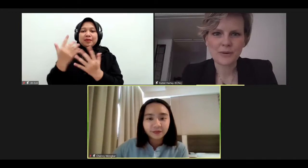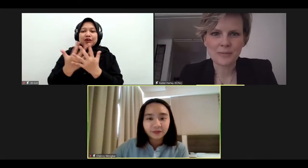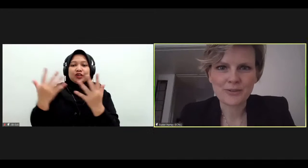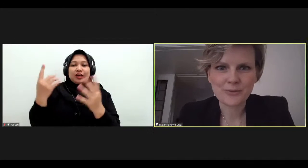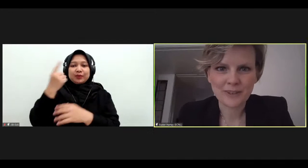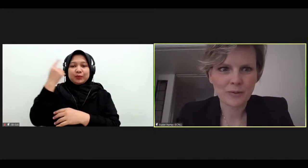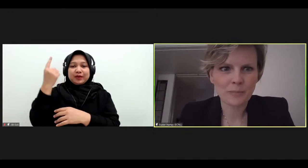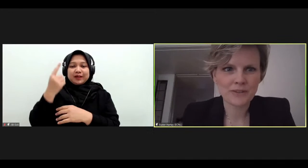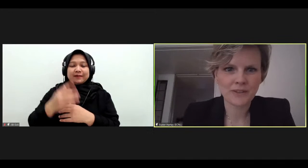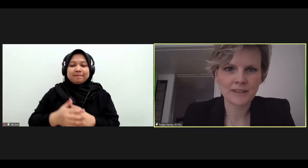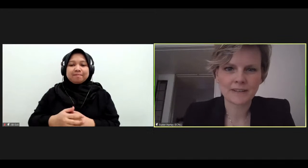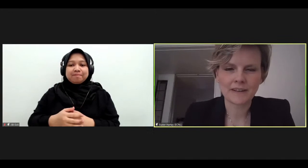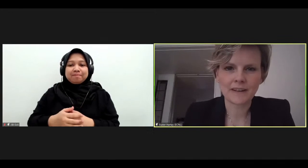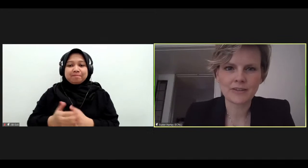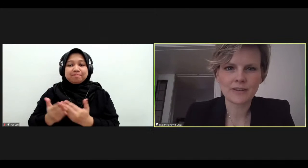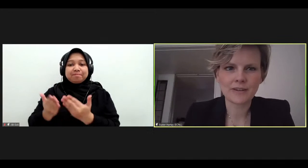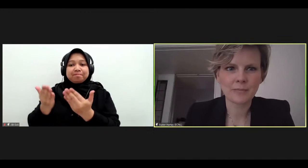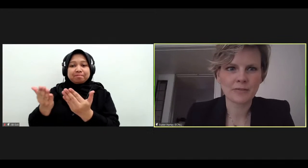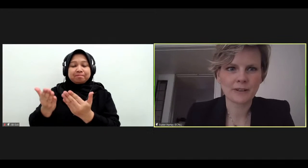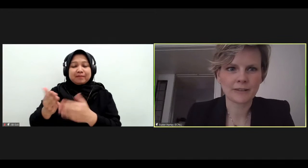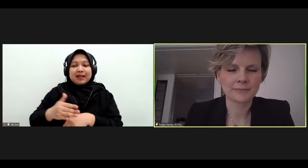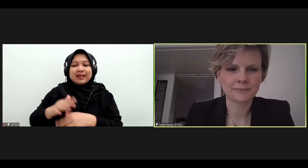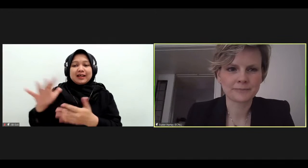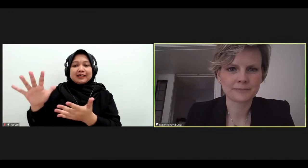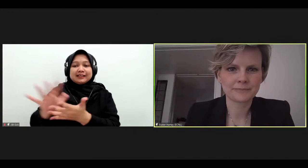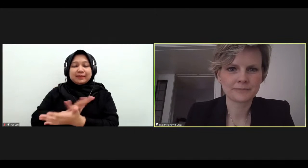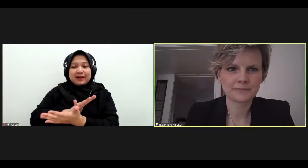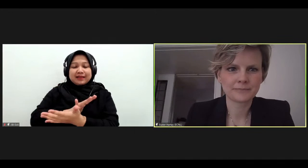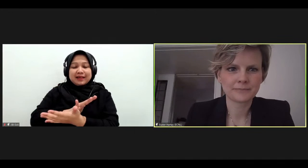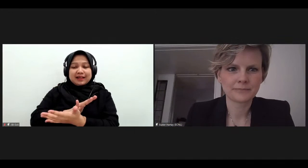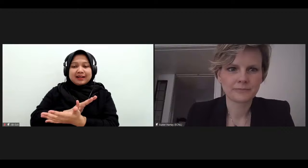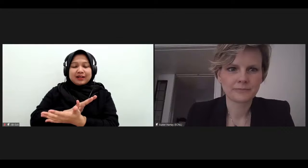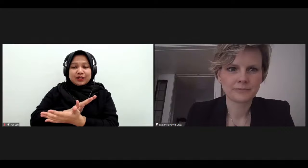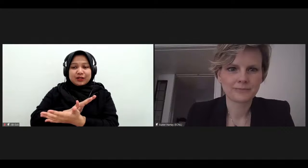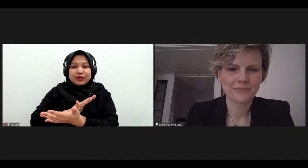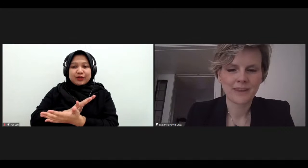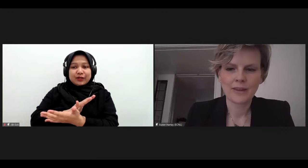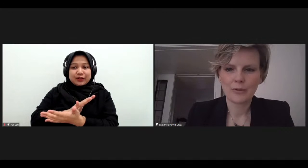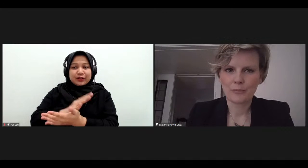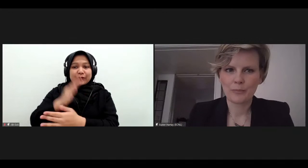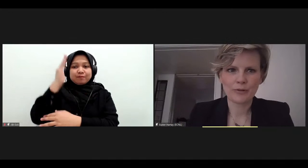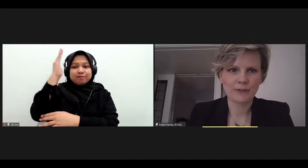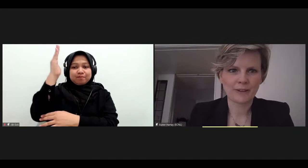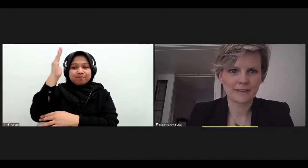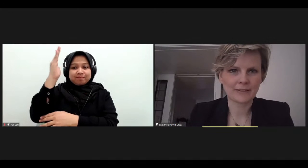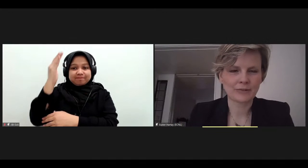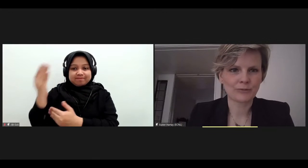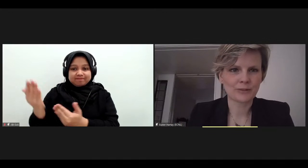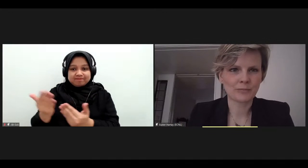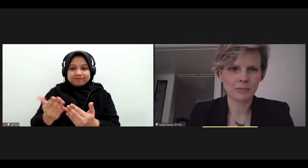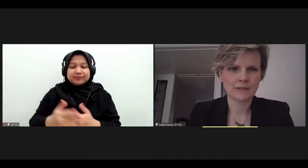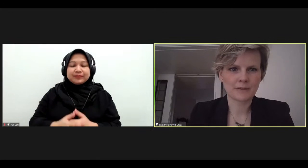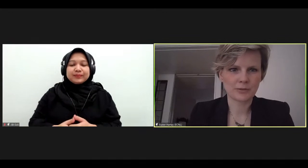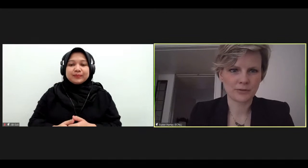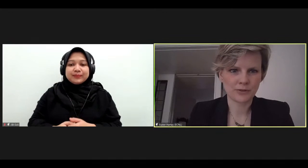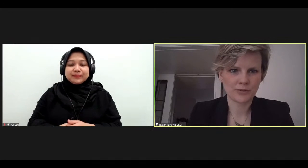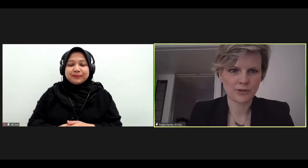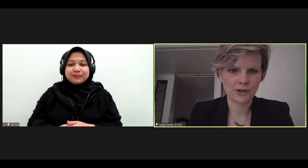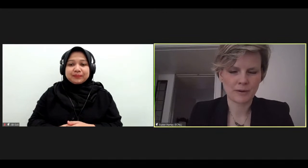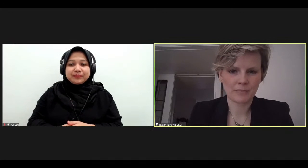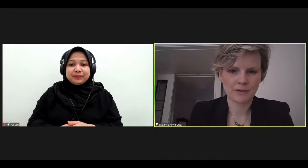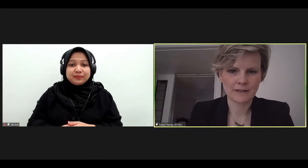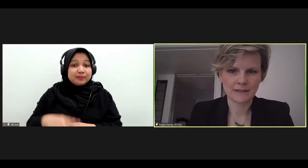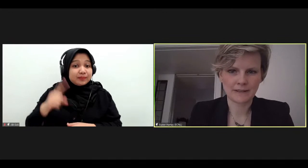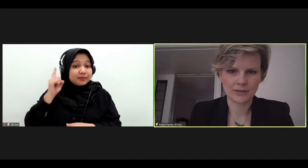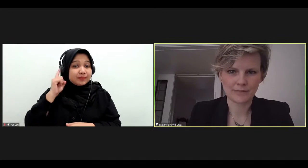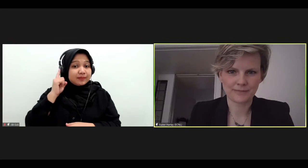Thank you so much for the opportunity. Can you hear me well? Yes, we can hear you very well. Perfect. And would it be possible to also